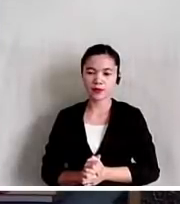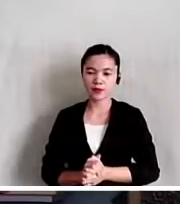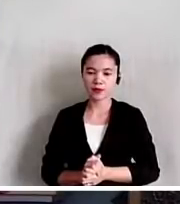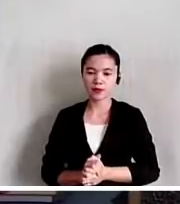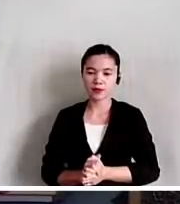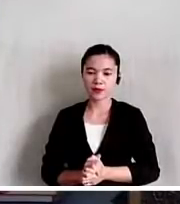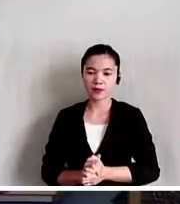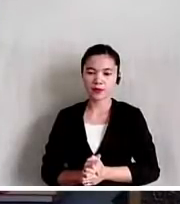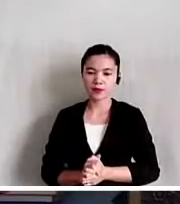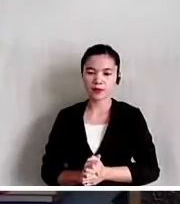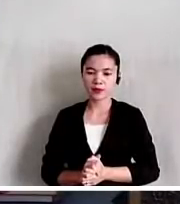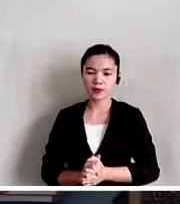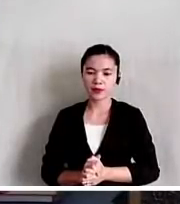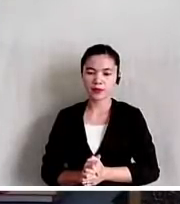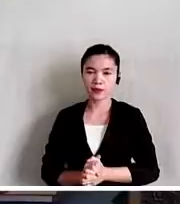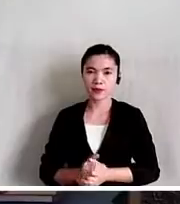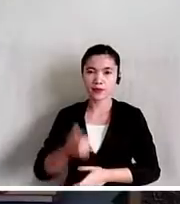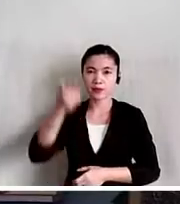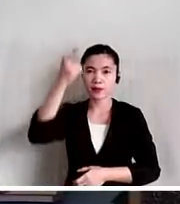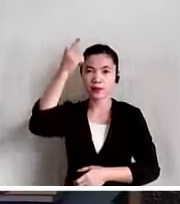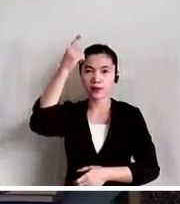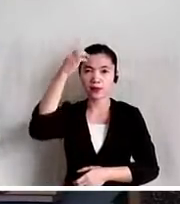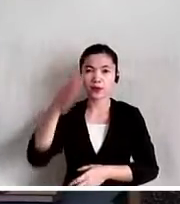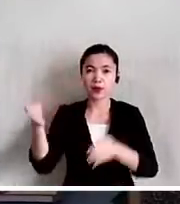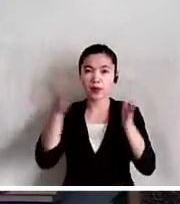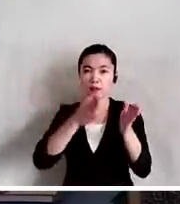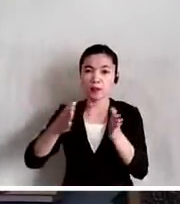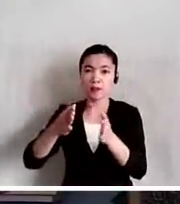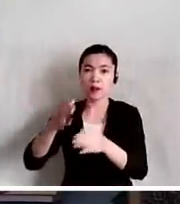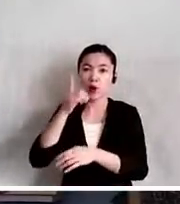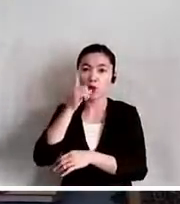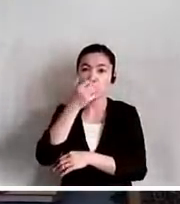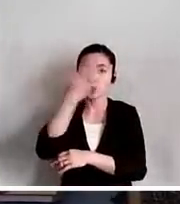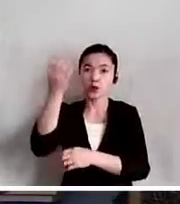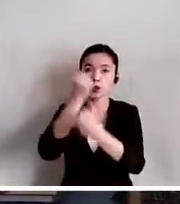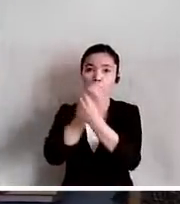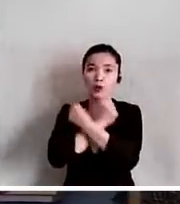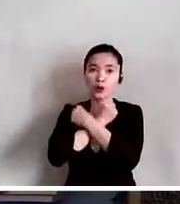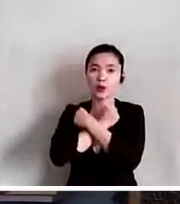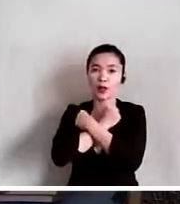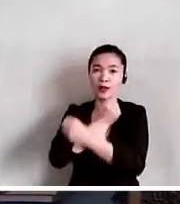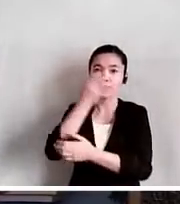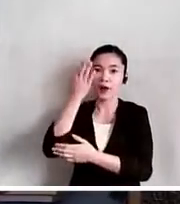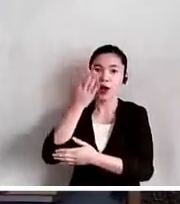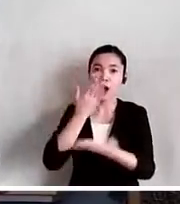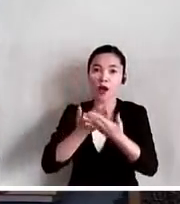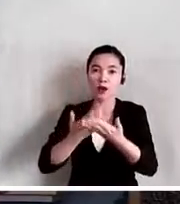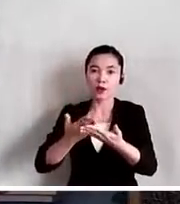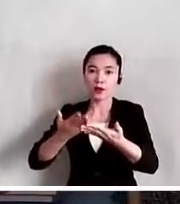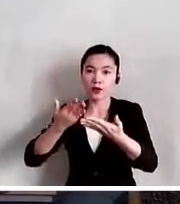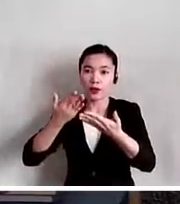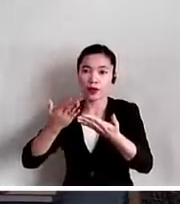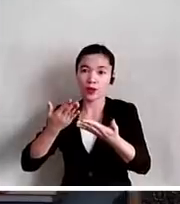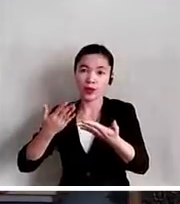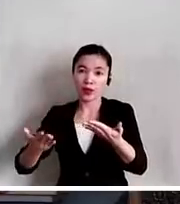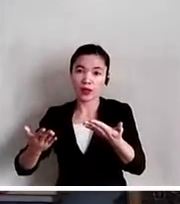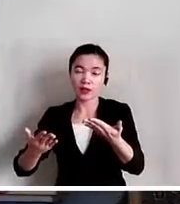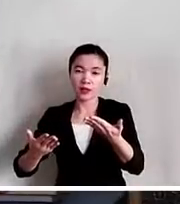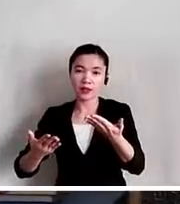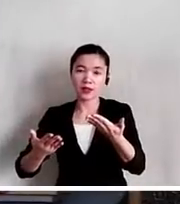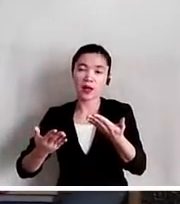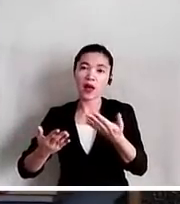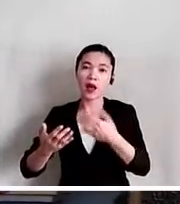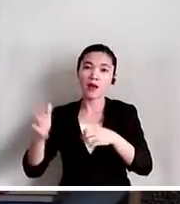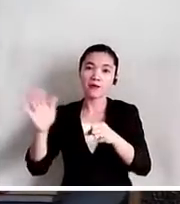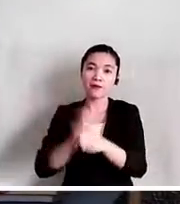O God, who have prepared for those who love you good things which no eye can see, fill our hearts, we